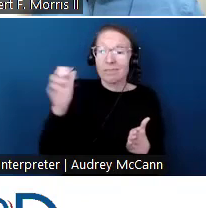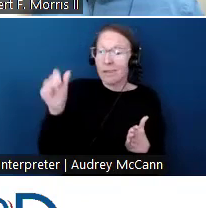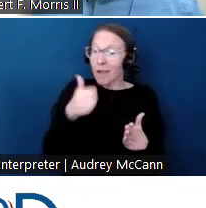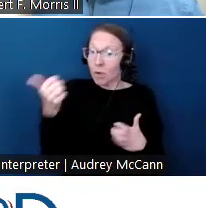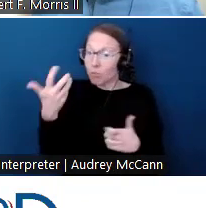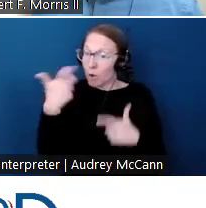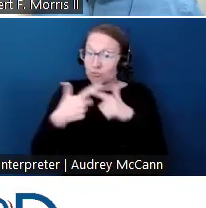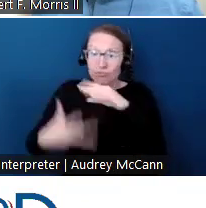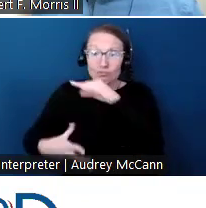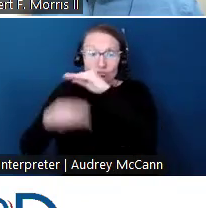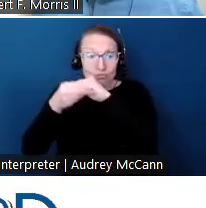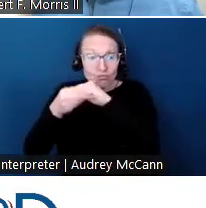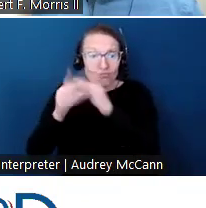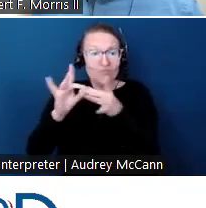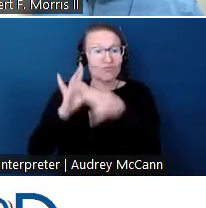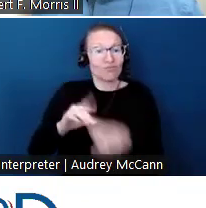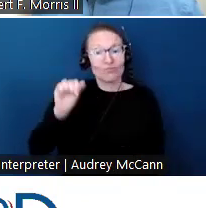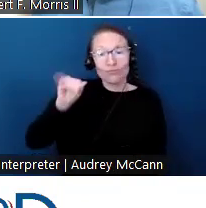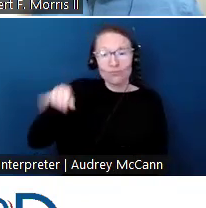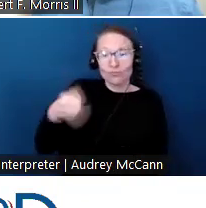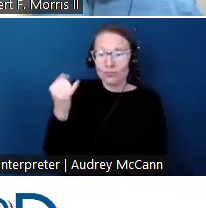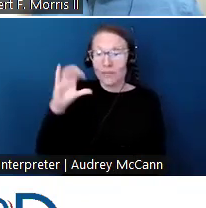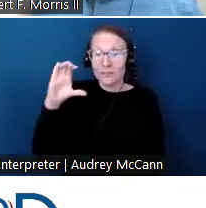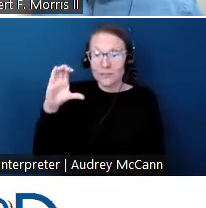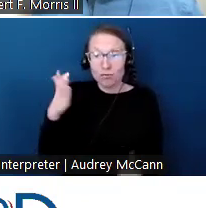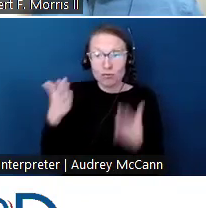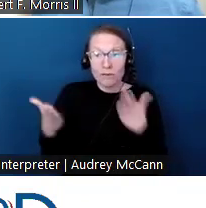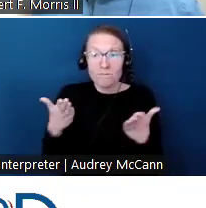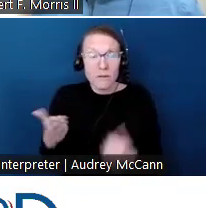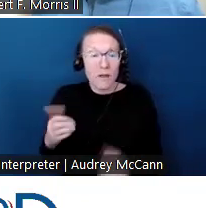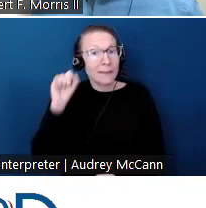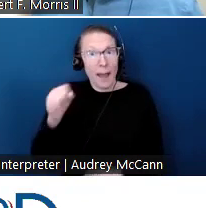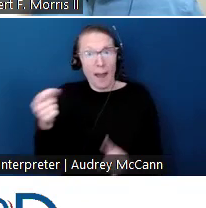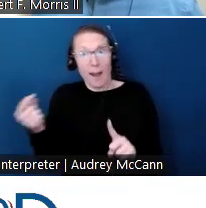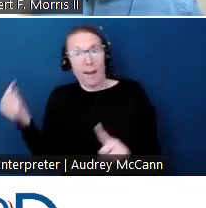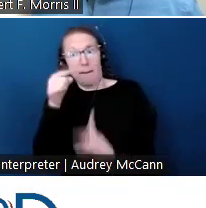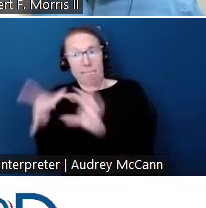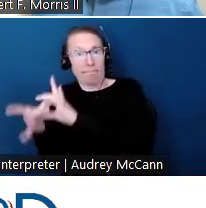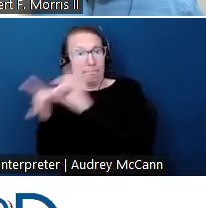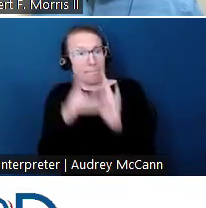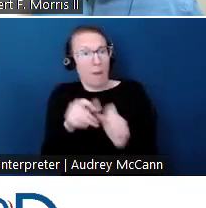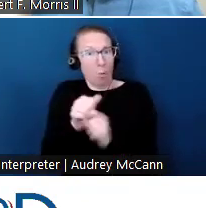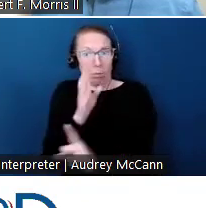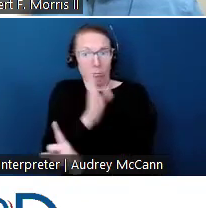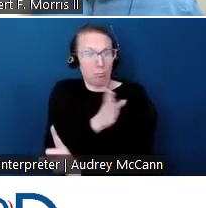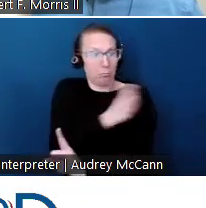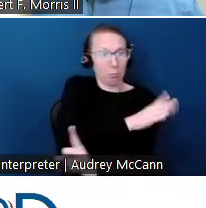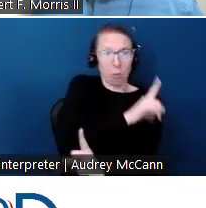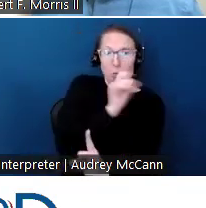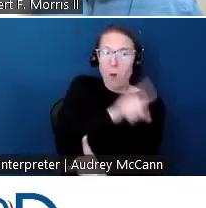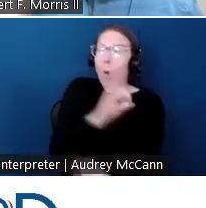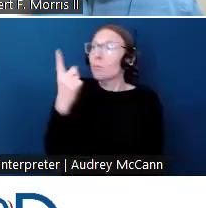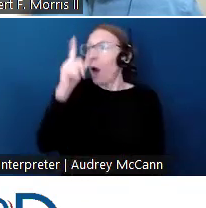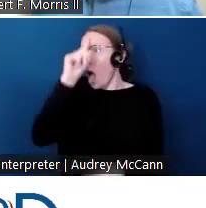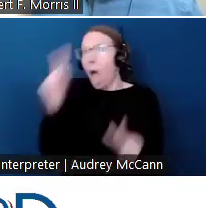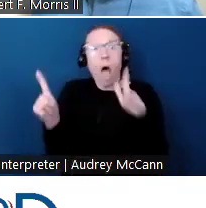to share about AJC services. It could be coming back to any of the questions that we discussed or something that you might have thought of a success